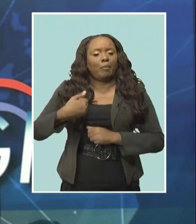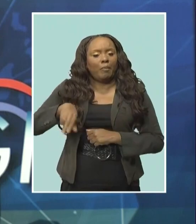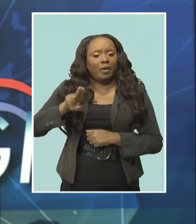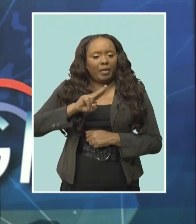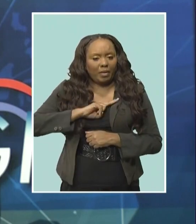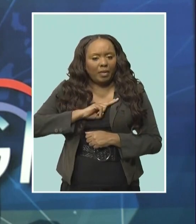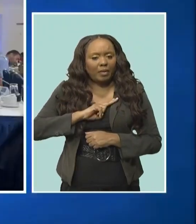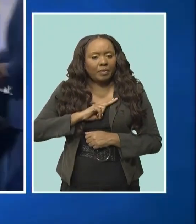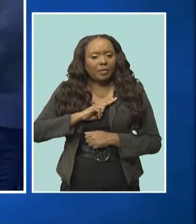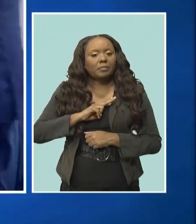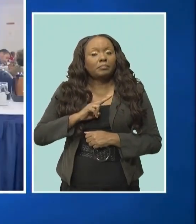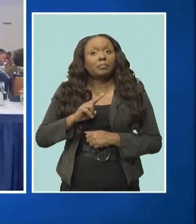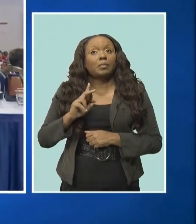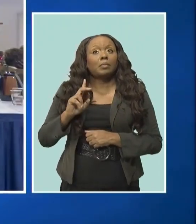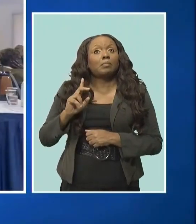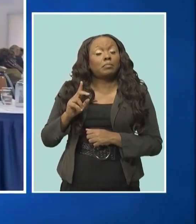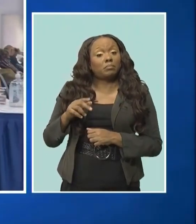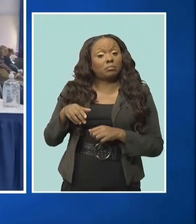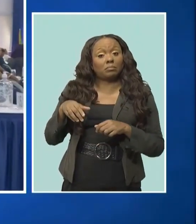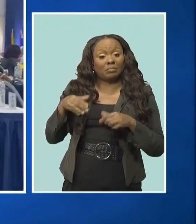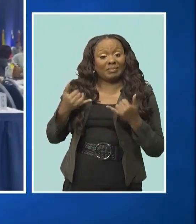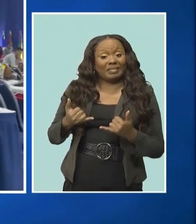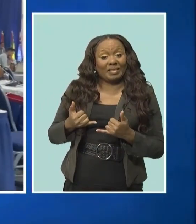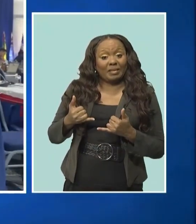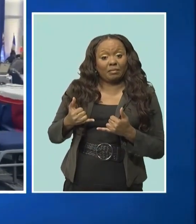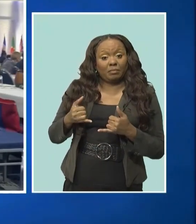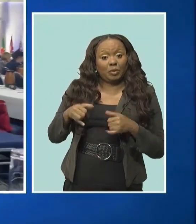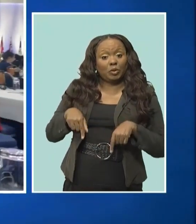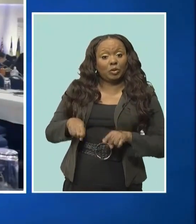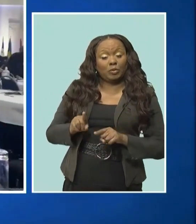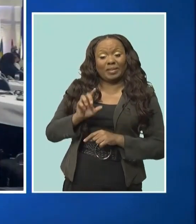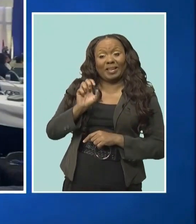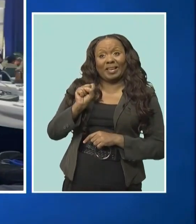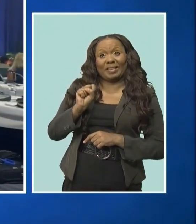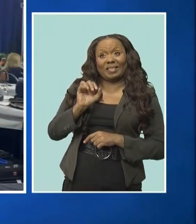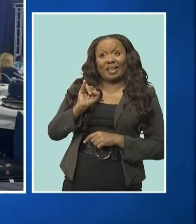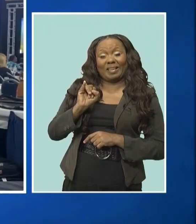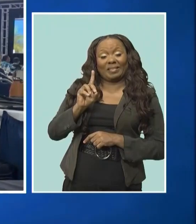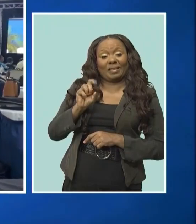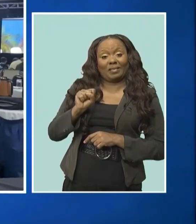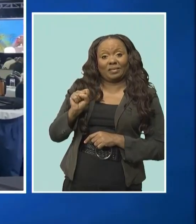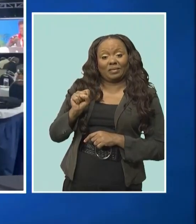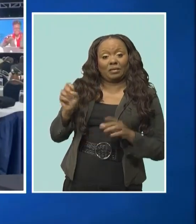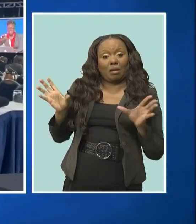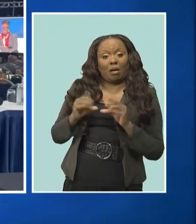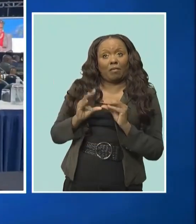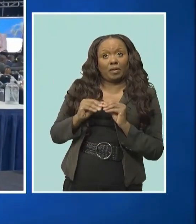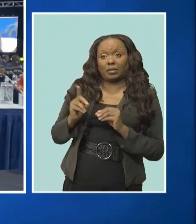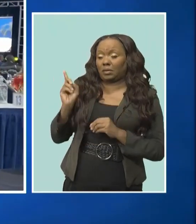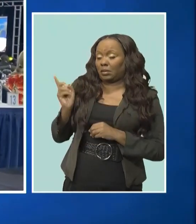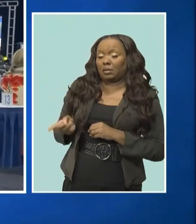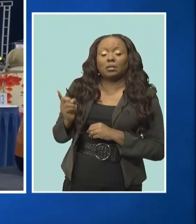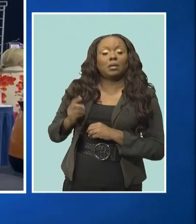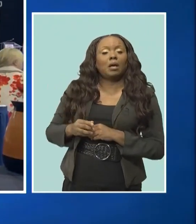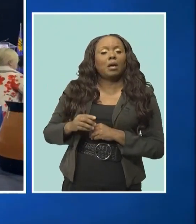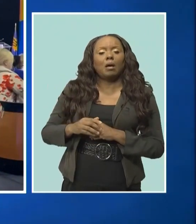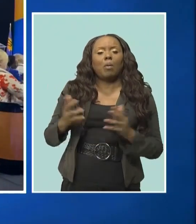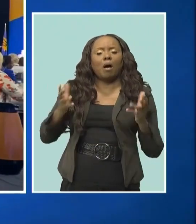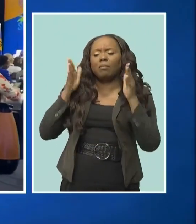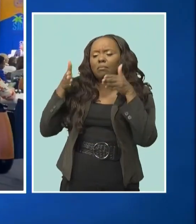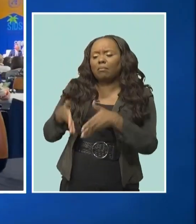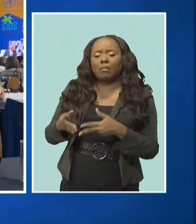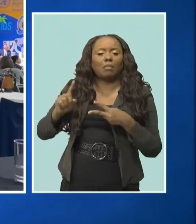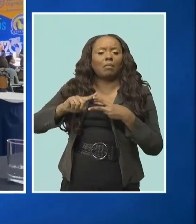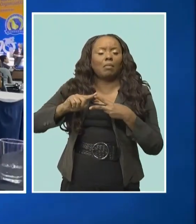on the sidelines of the SIDS Health Conference at the Lord Erskine Sandiford Centre, where the focus is NCDs and mental